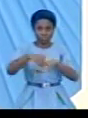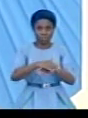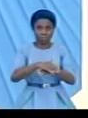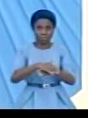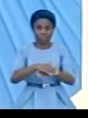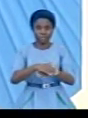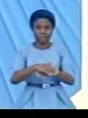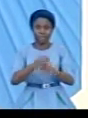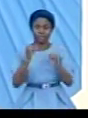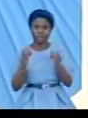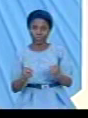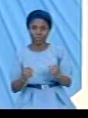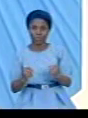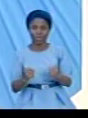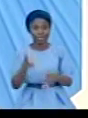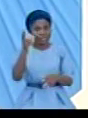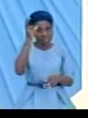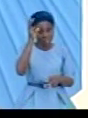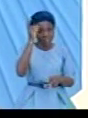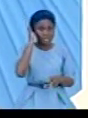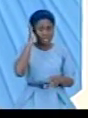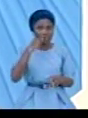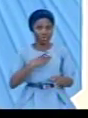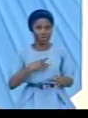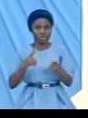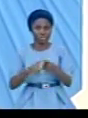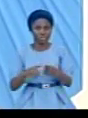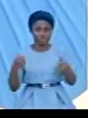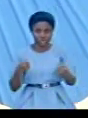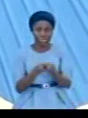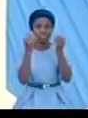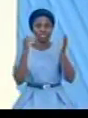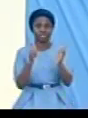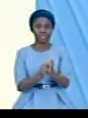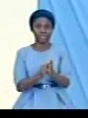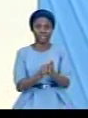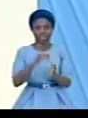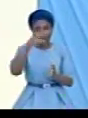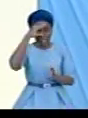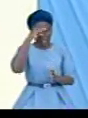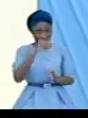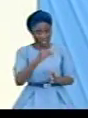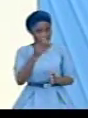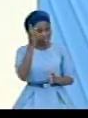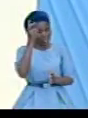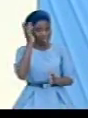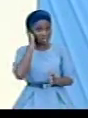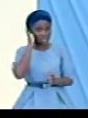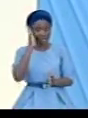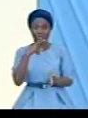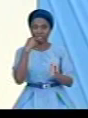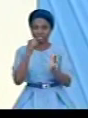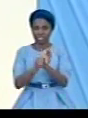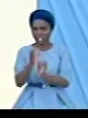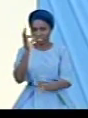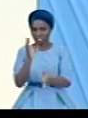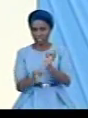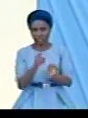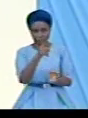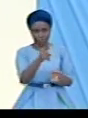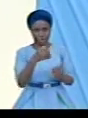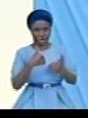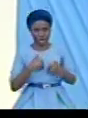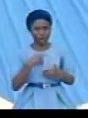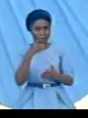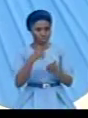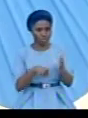bring temptation, trial. It's going to say, if you are what you testify to be,